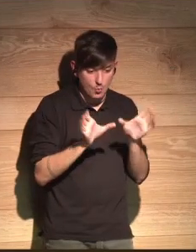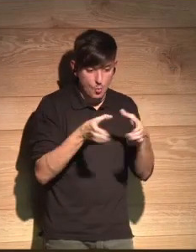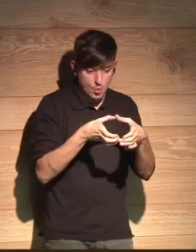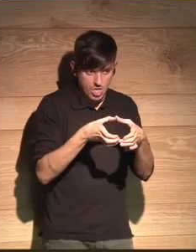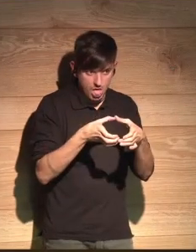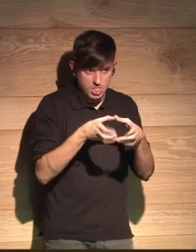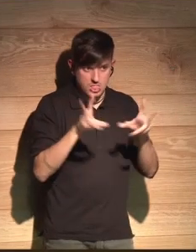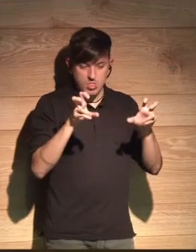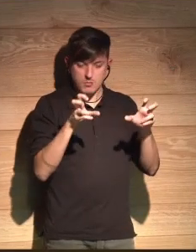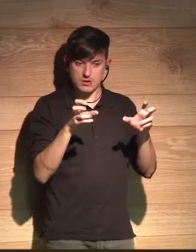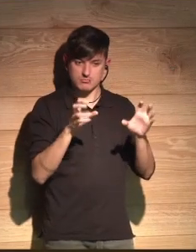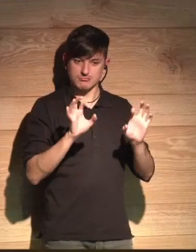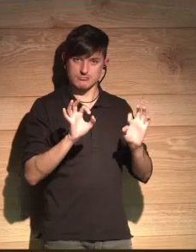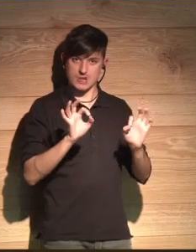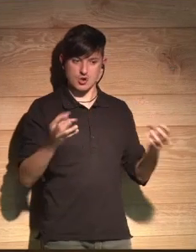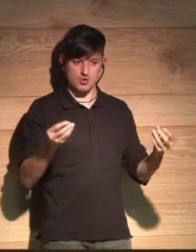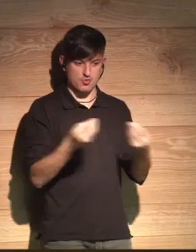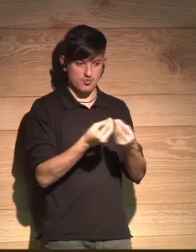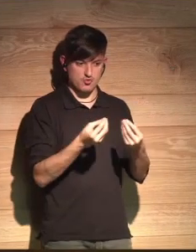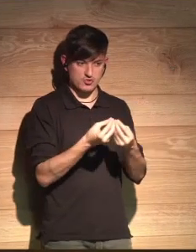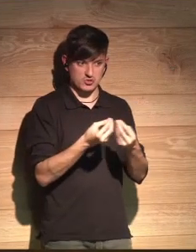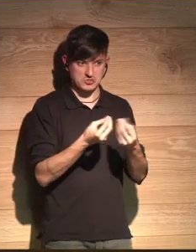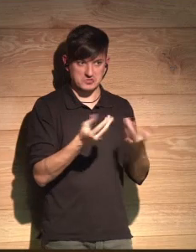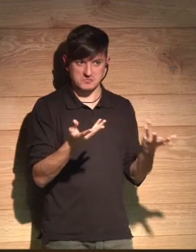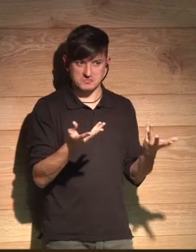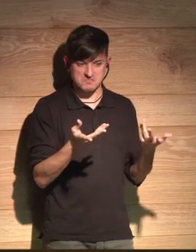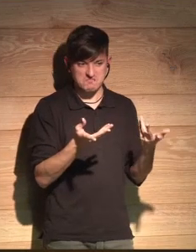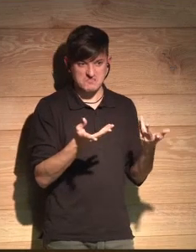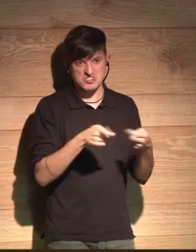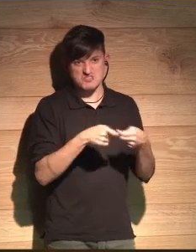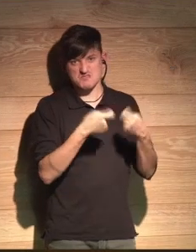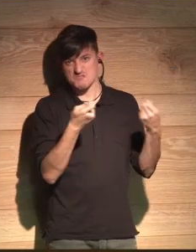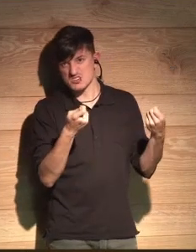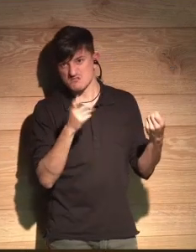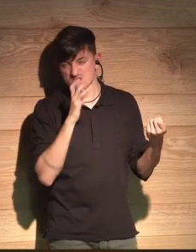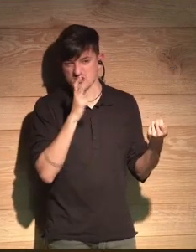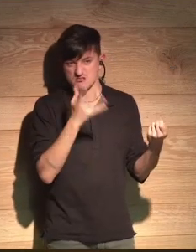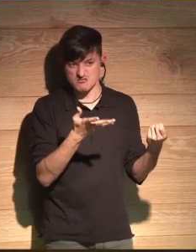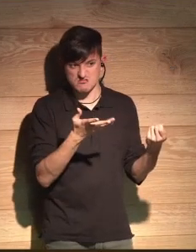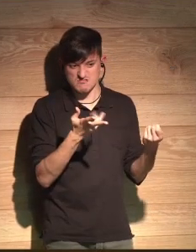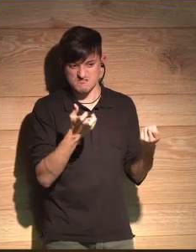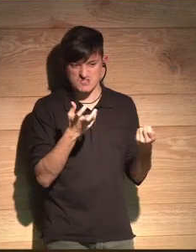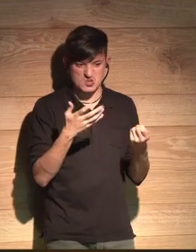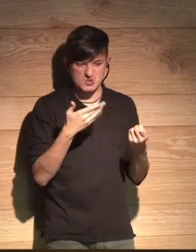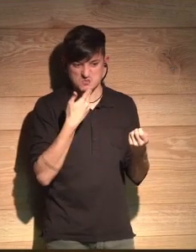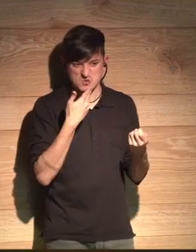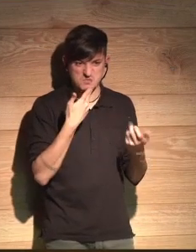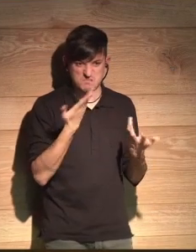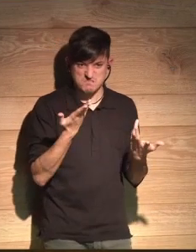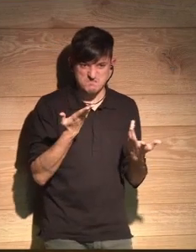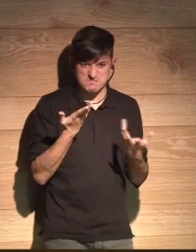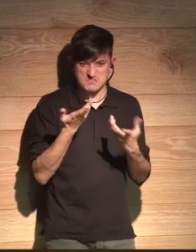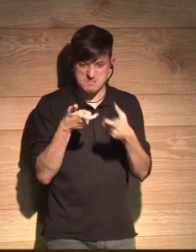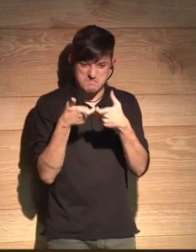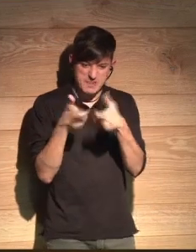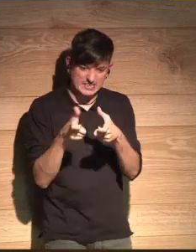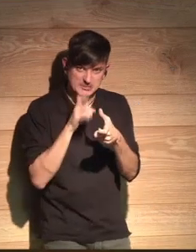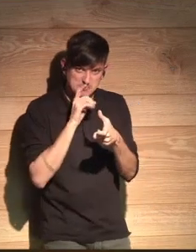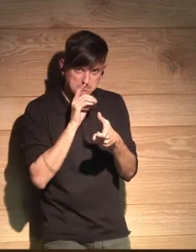community, the togetherness, let's say, can be broken with these